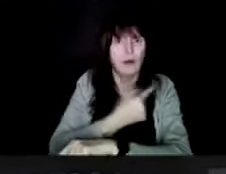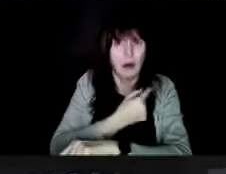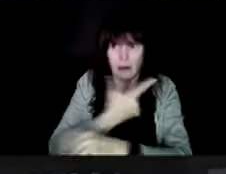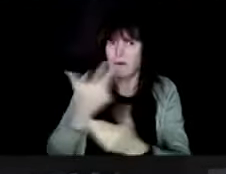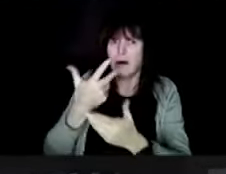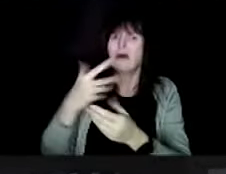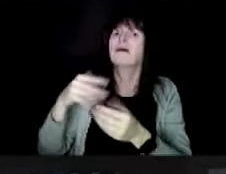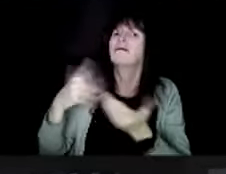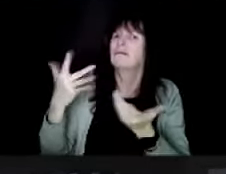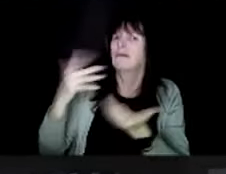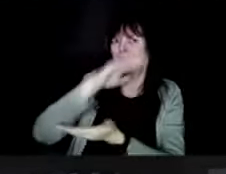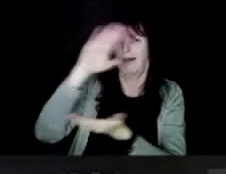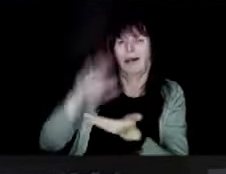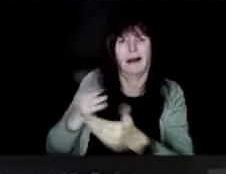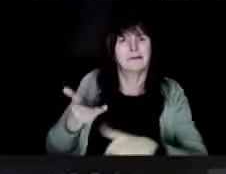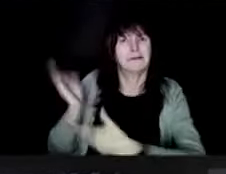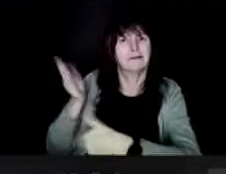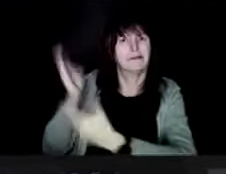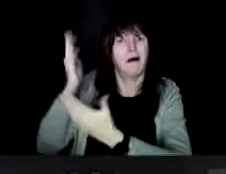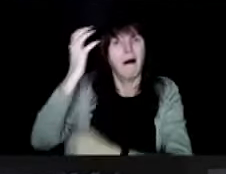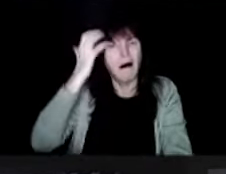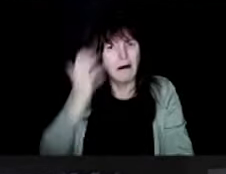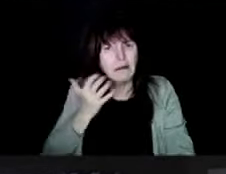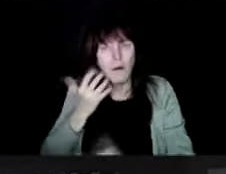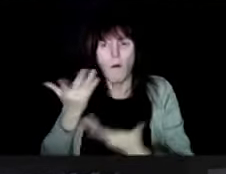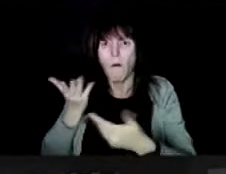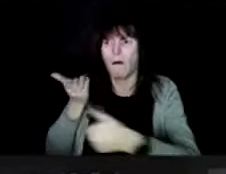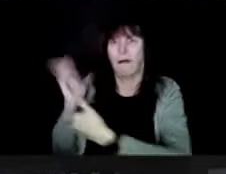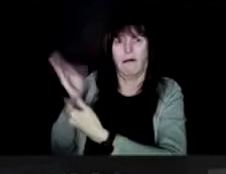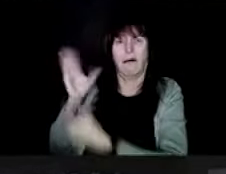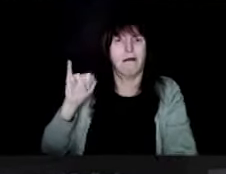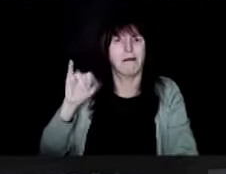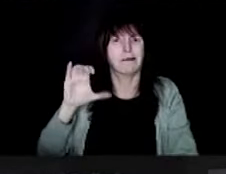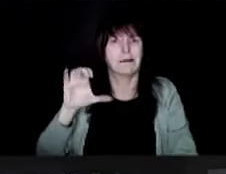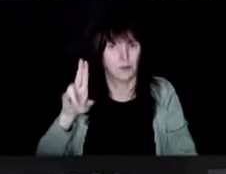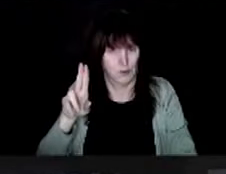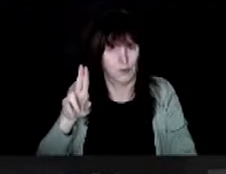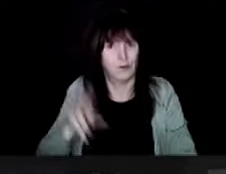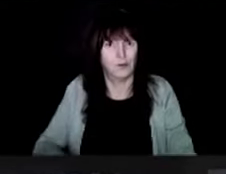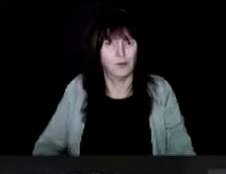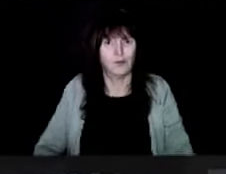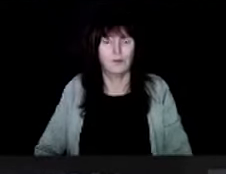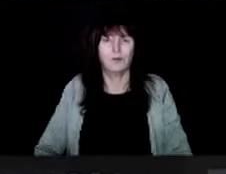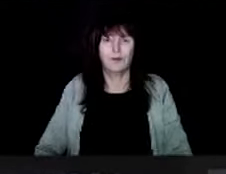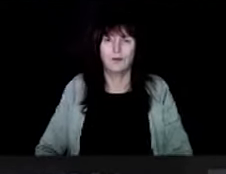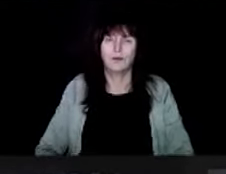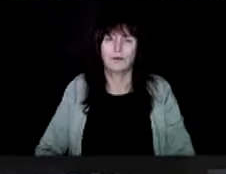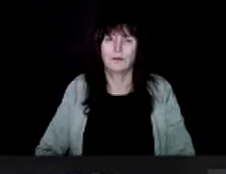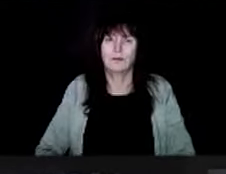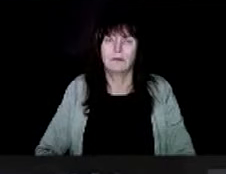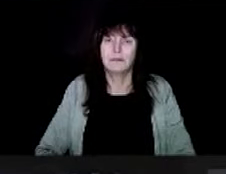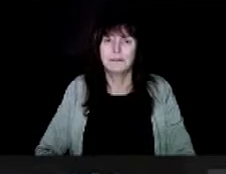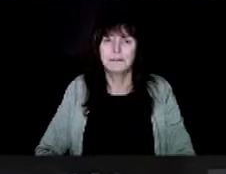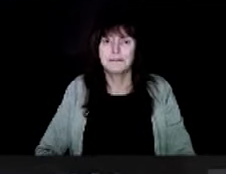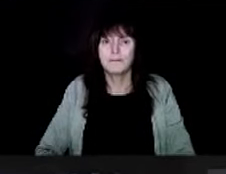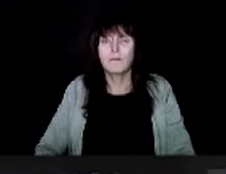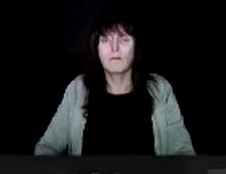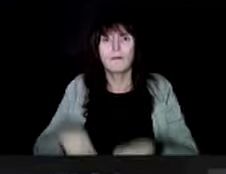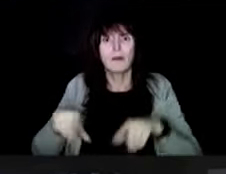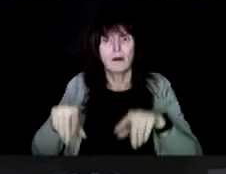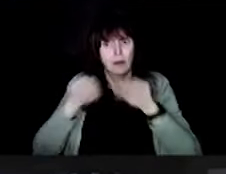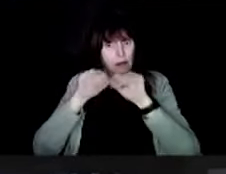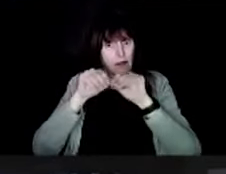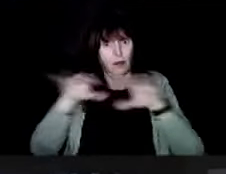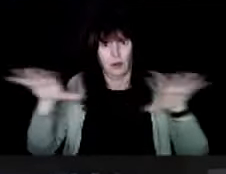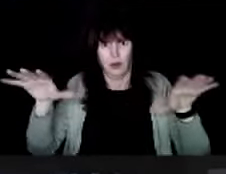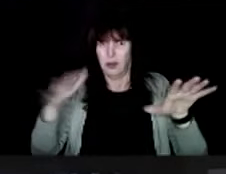unit. Given the rapid rate of transmission and the strain on our healthcare system, we have been busy providing